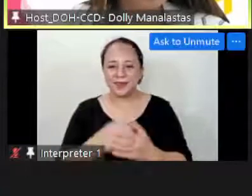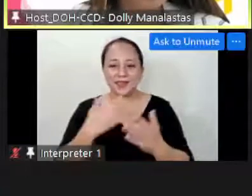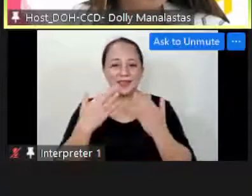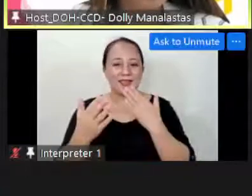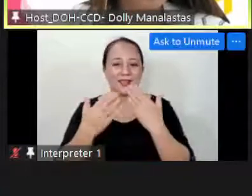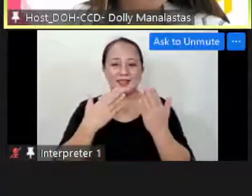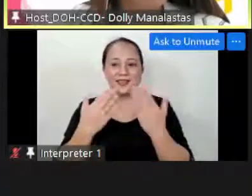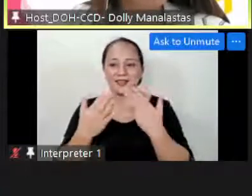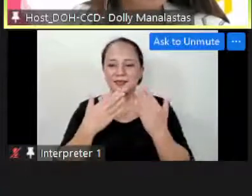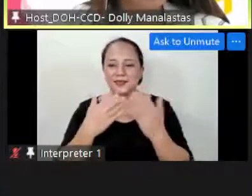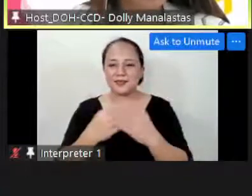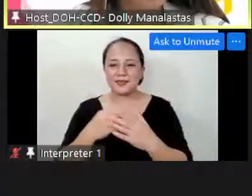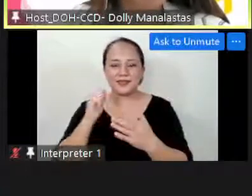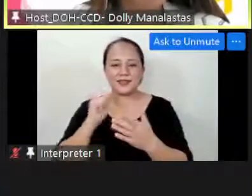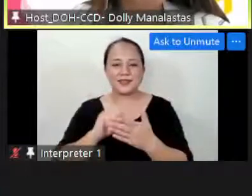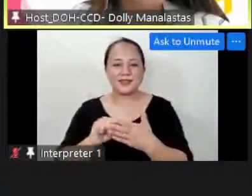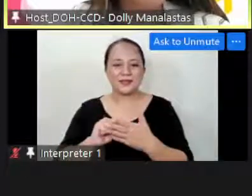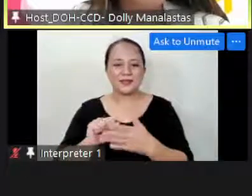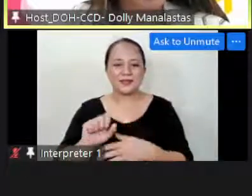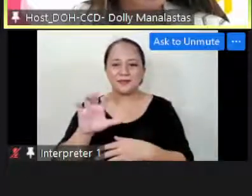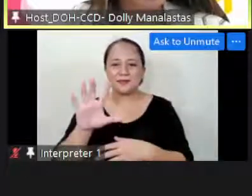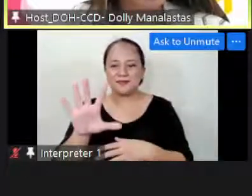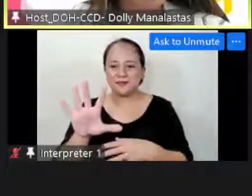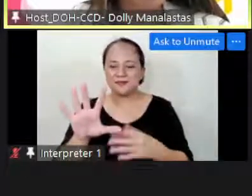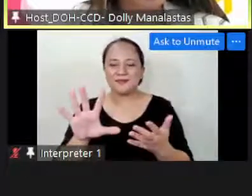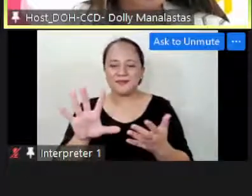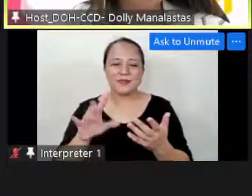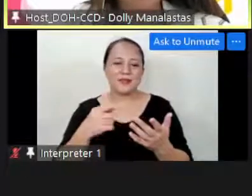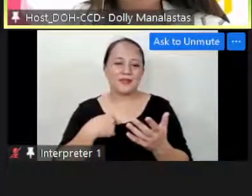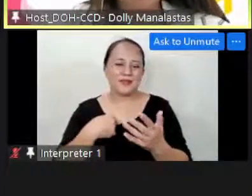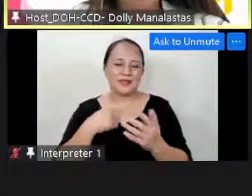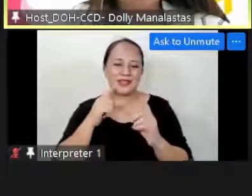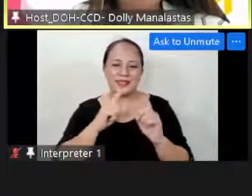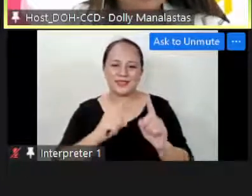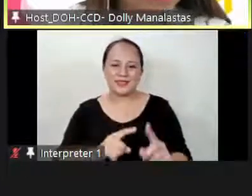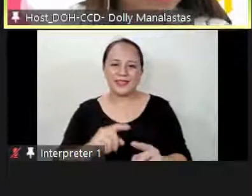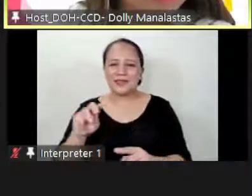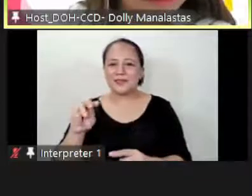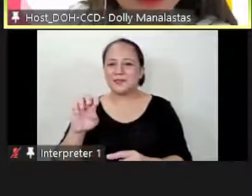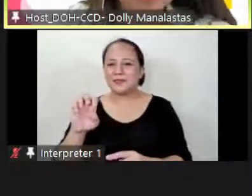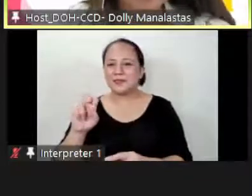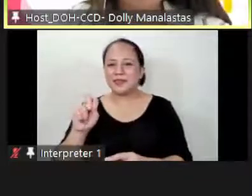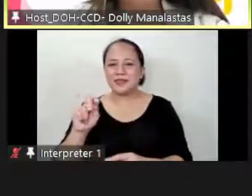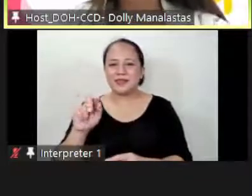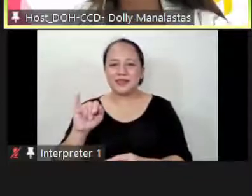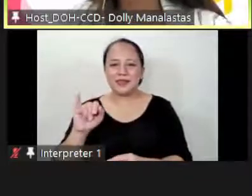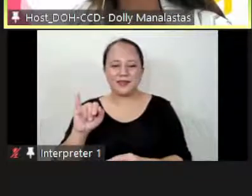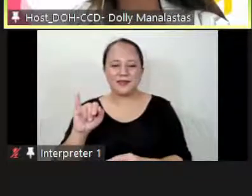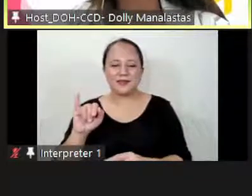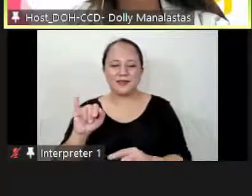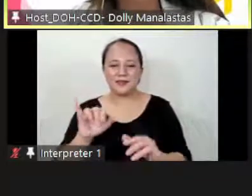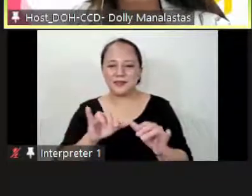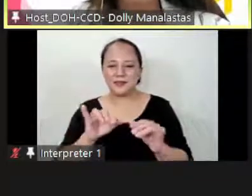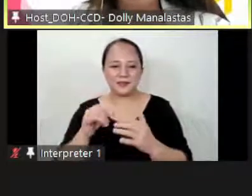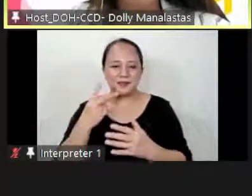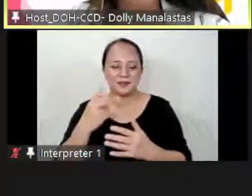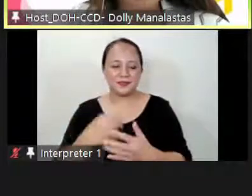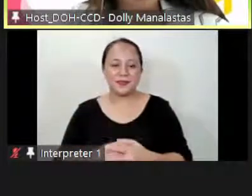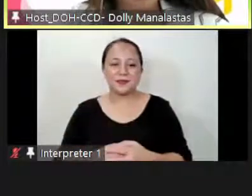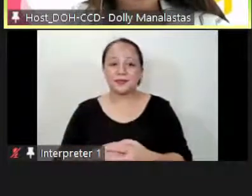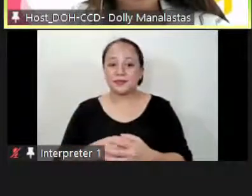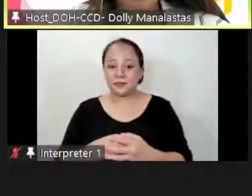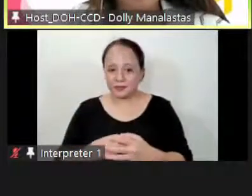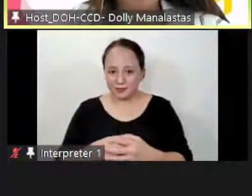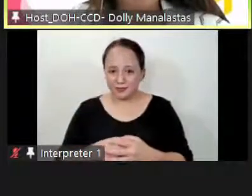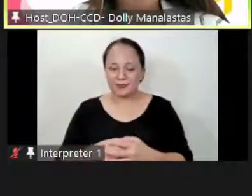again, Secretariat, for flashing the answers to our Mentimeter. Okay, so we will now